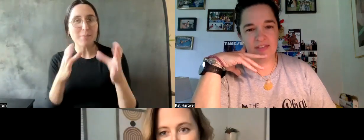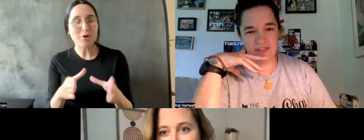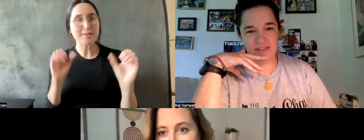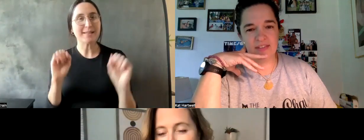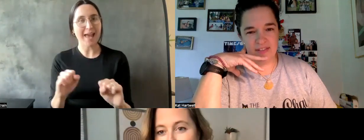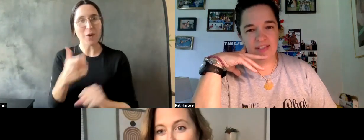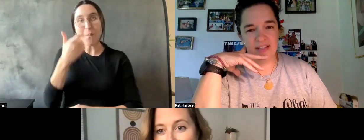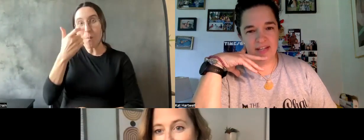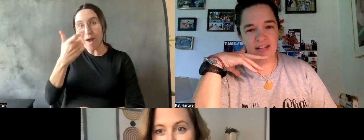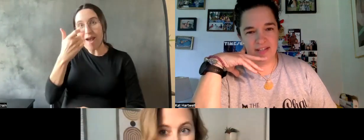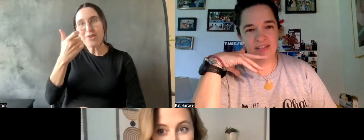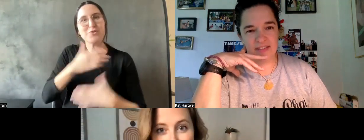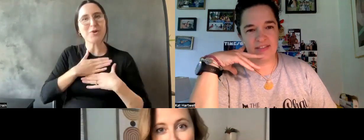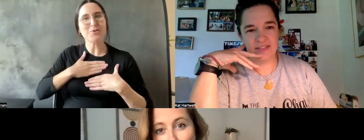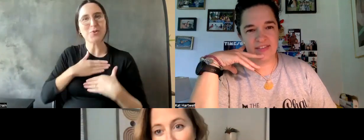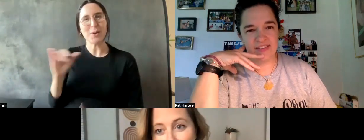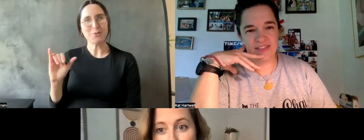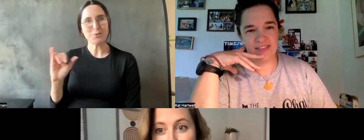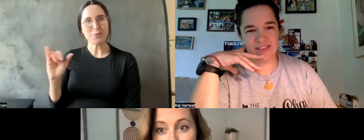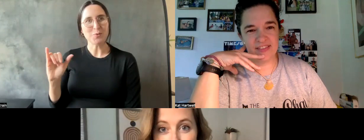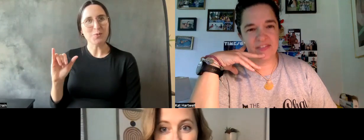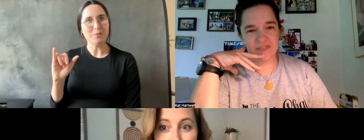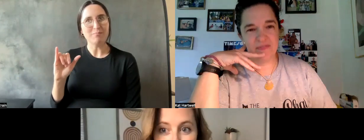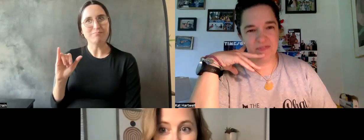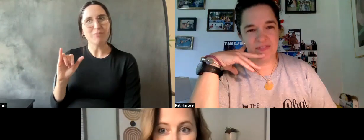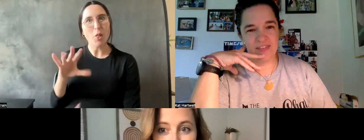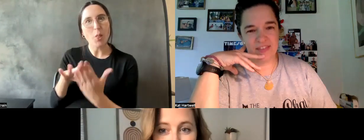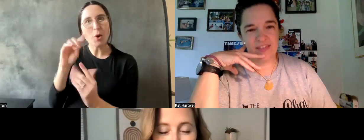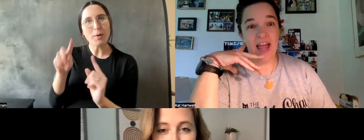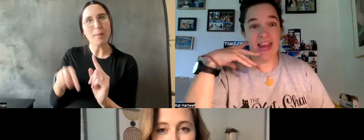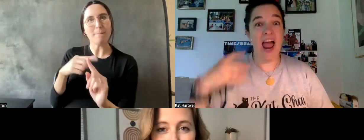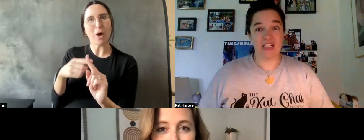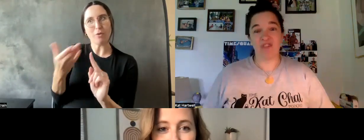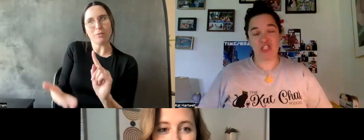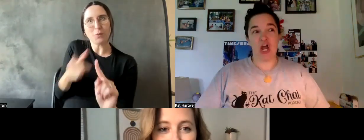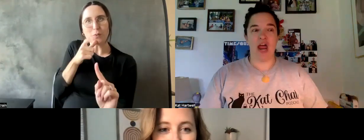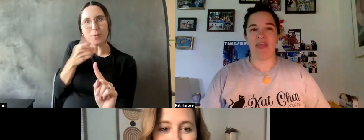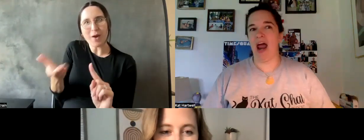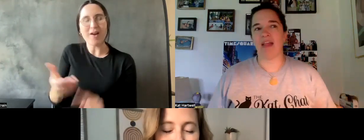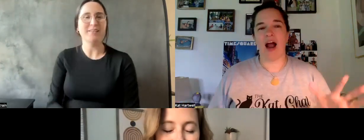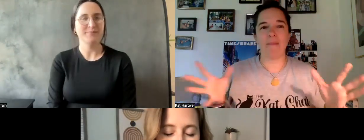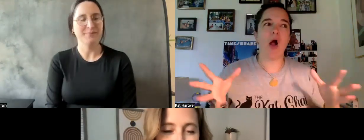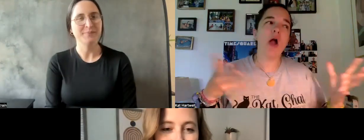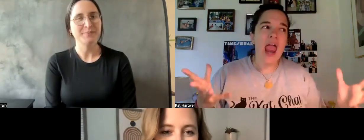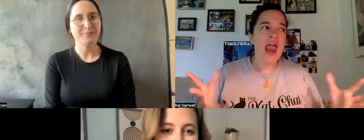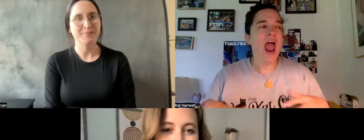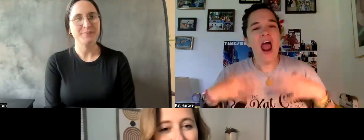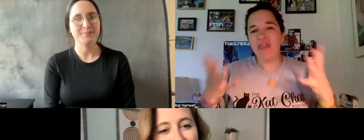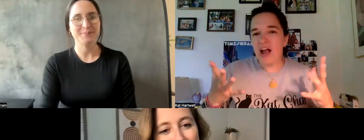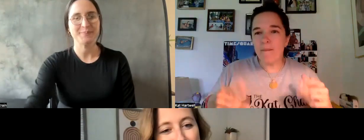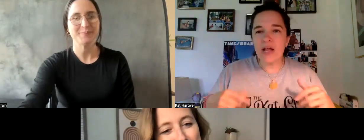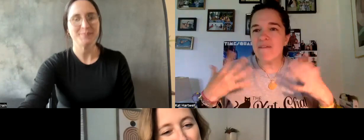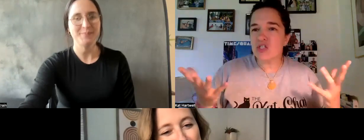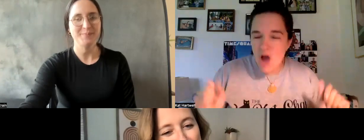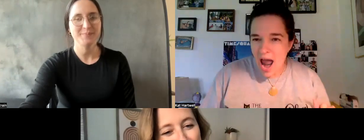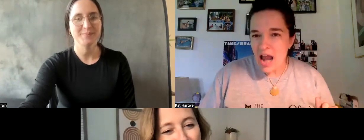of these guys and gals that they wouldn't typically see. Yeah, for sure. And then I'm like, okay, I